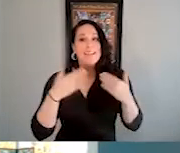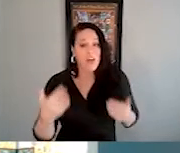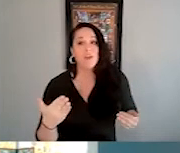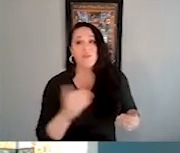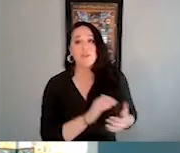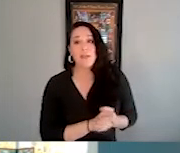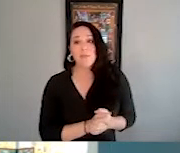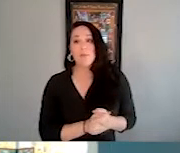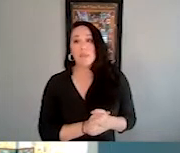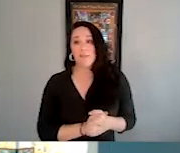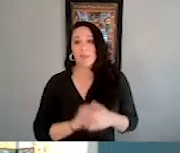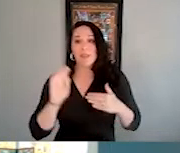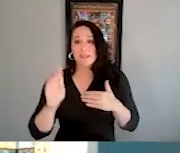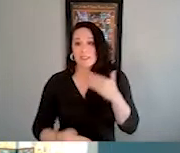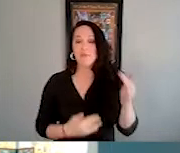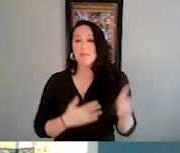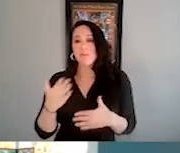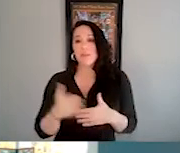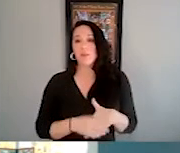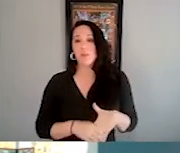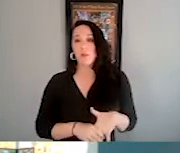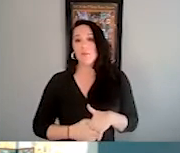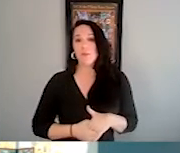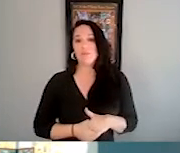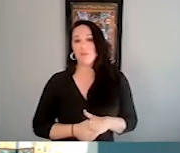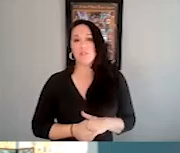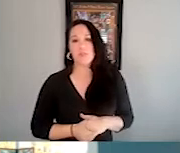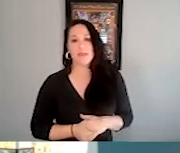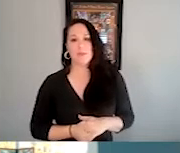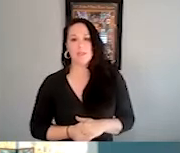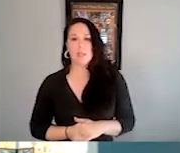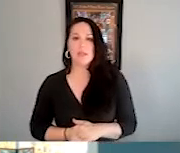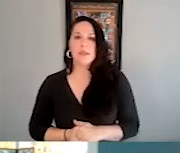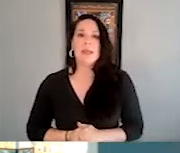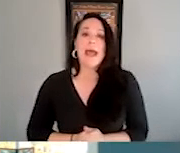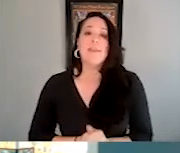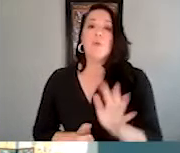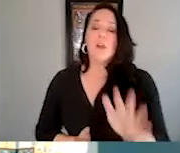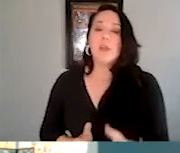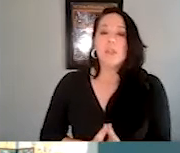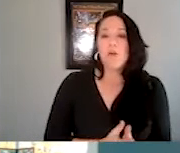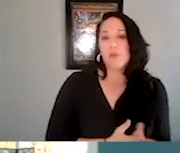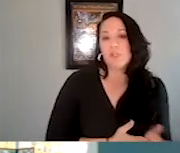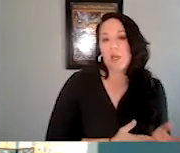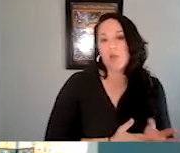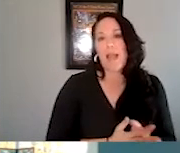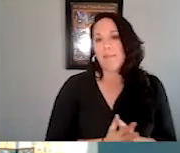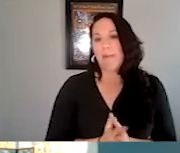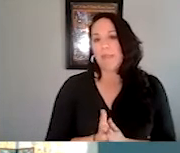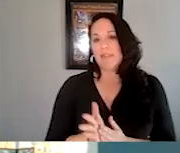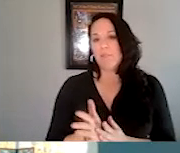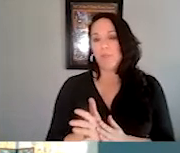Again, not on the first time you meet with them. This is going to be something they're going to work up to and have to trust you with that information. And then work with law enforcement